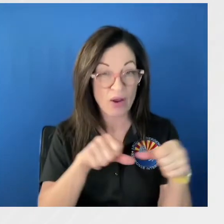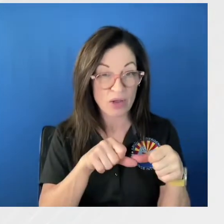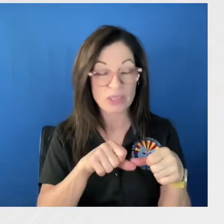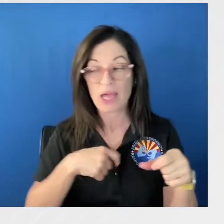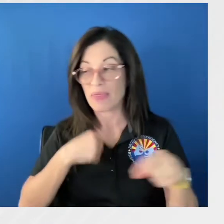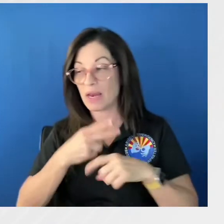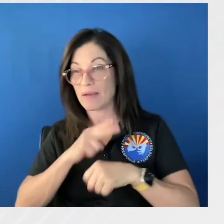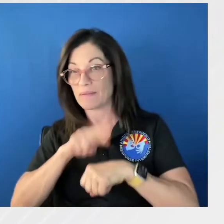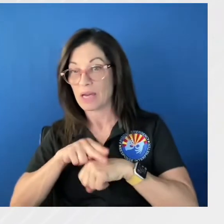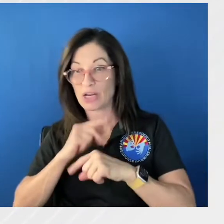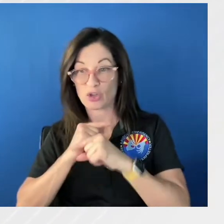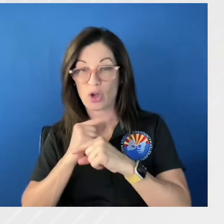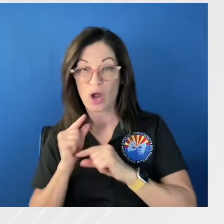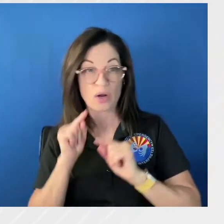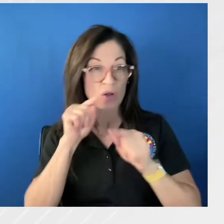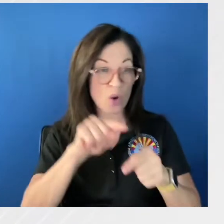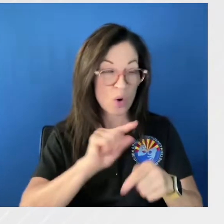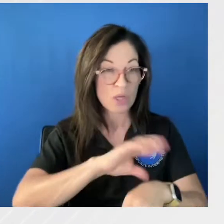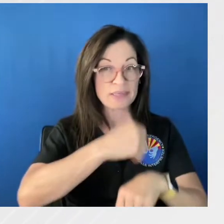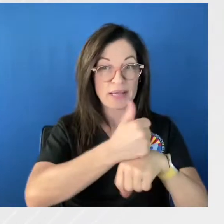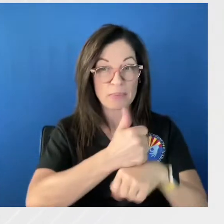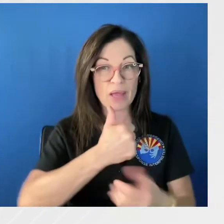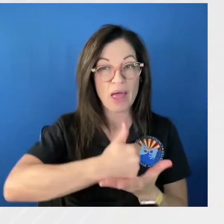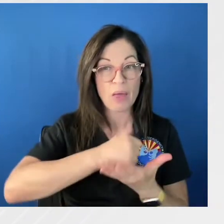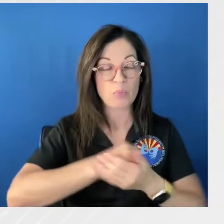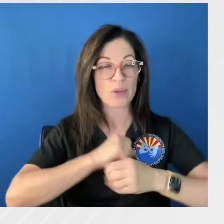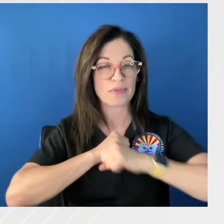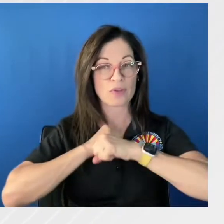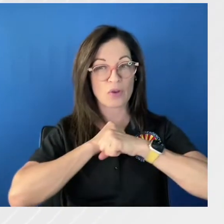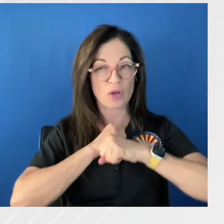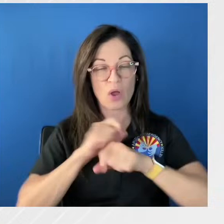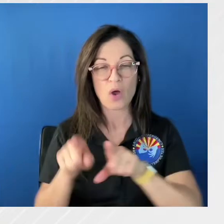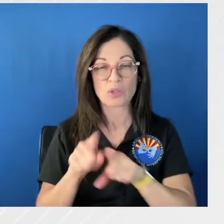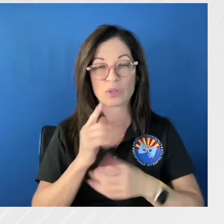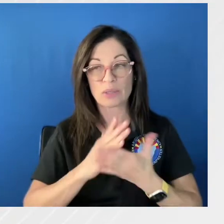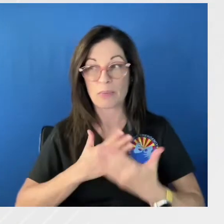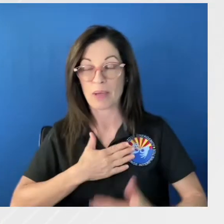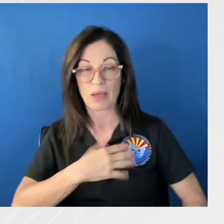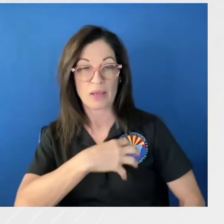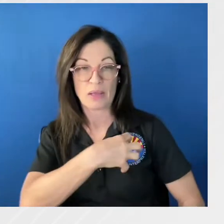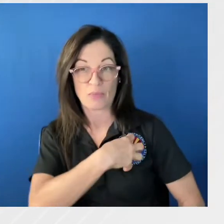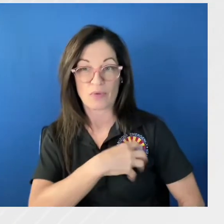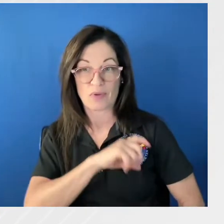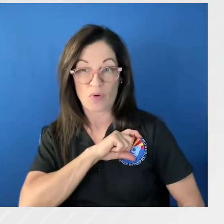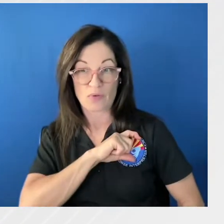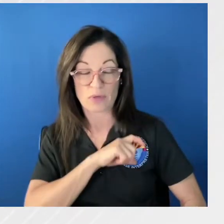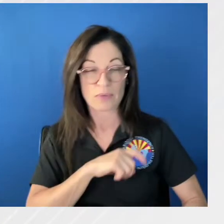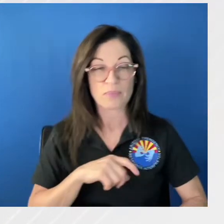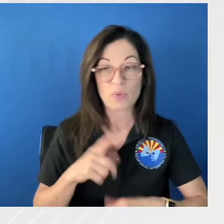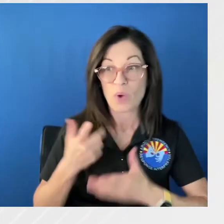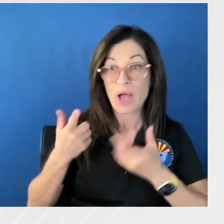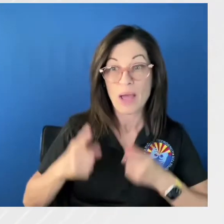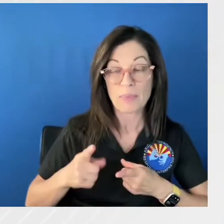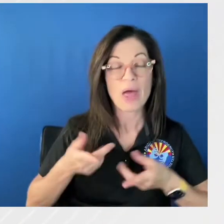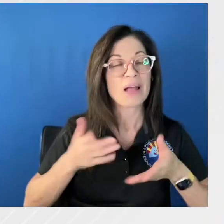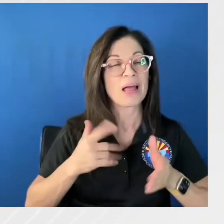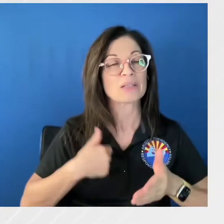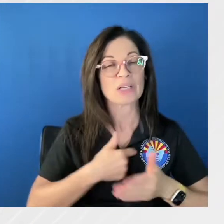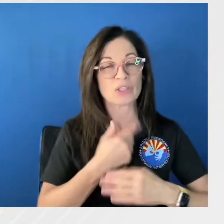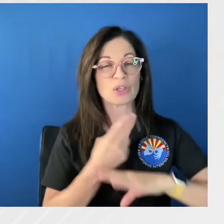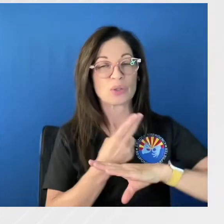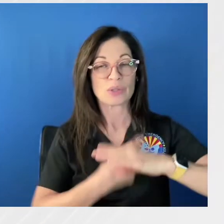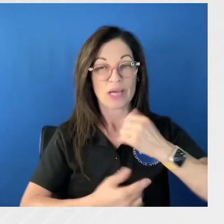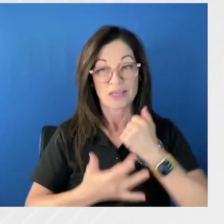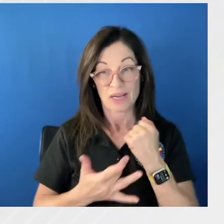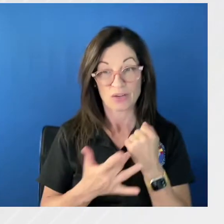troops, put them in there to help us with security, and then also some of my law enforcement officers. But what that does is allow us to take that technology I spoke